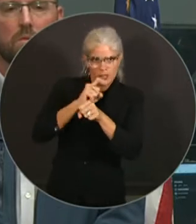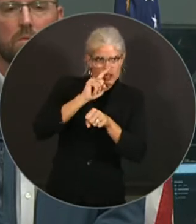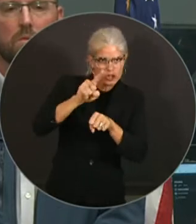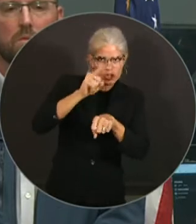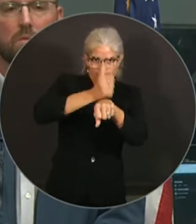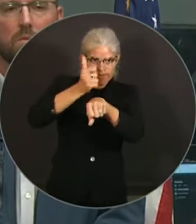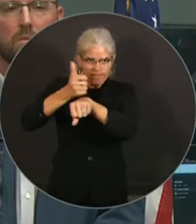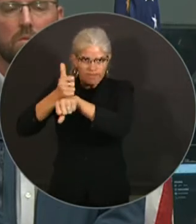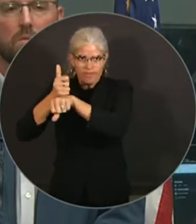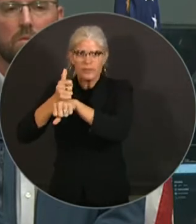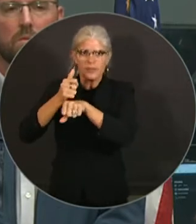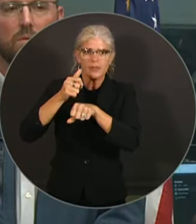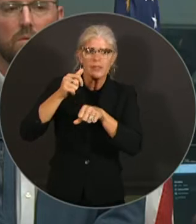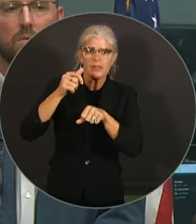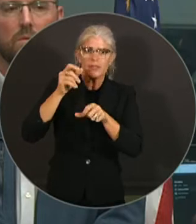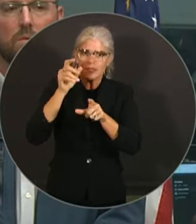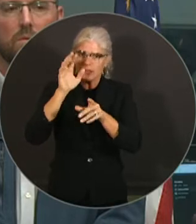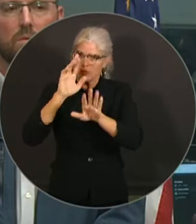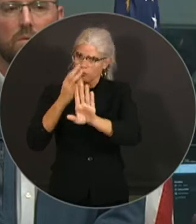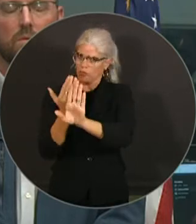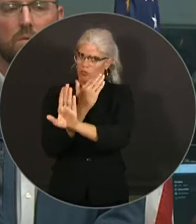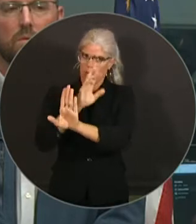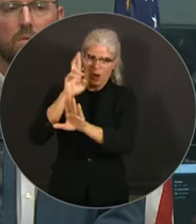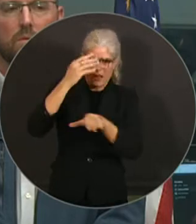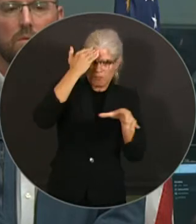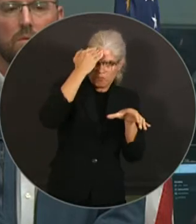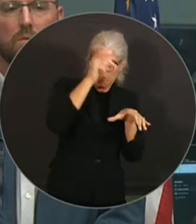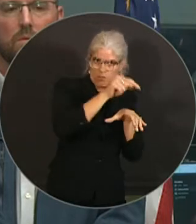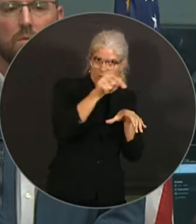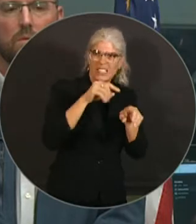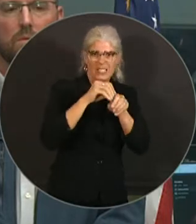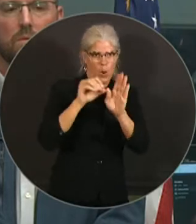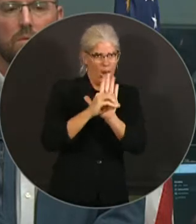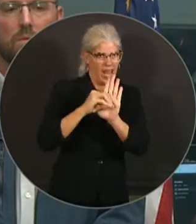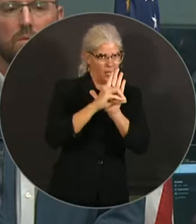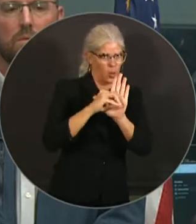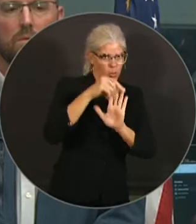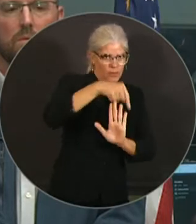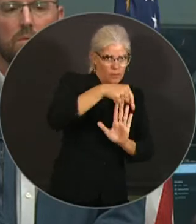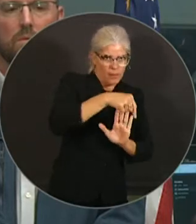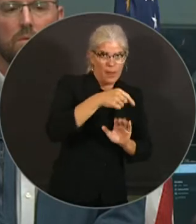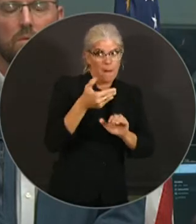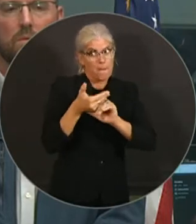to be embedded into the affected areas as the storm hits or just prior to assist the